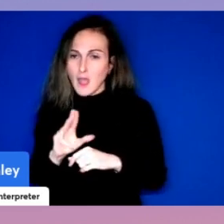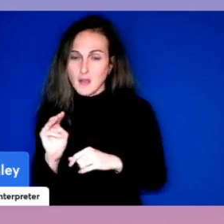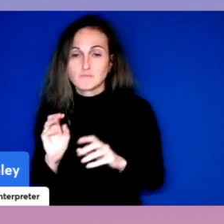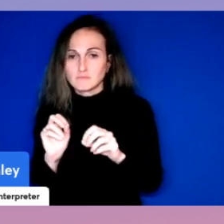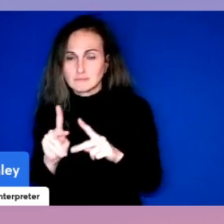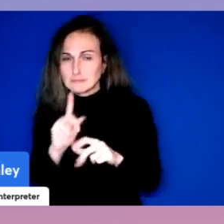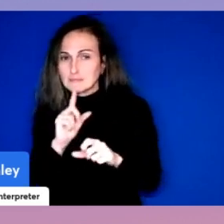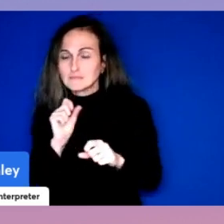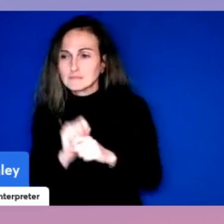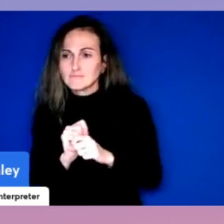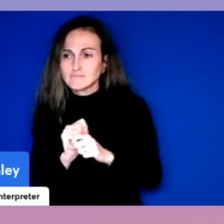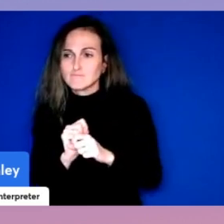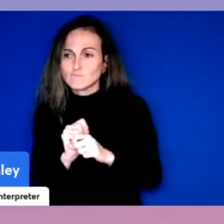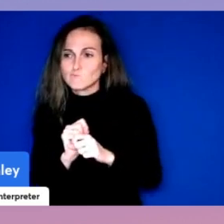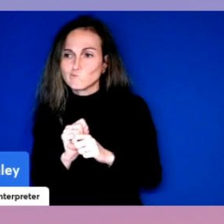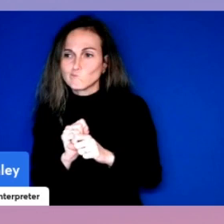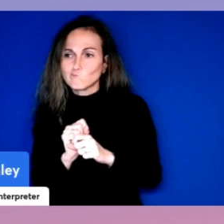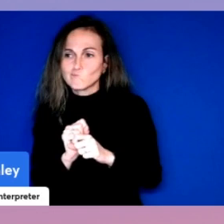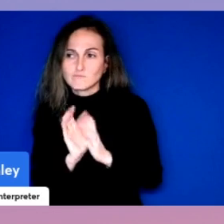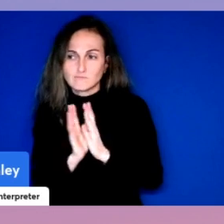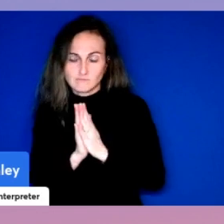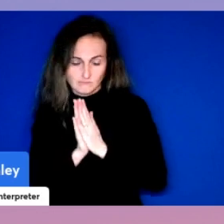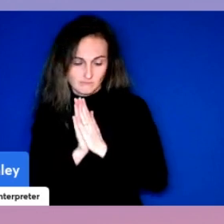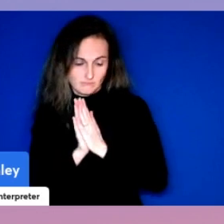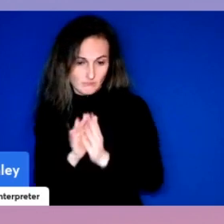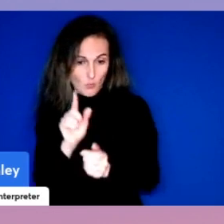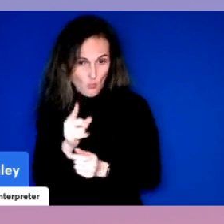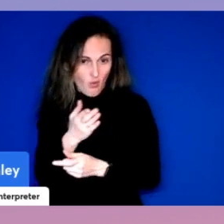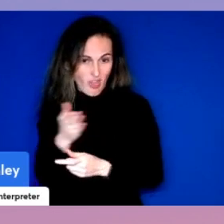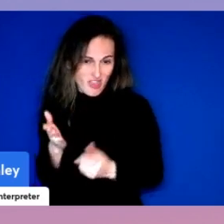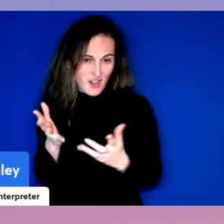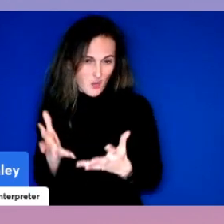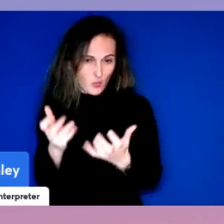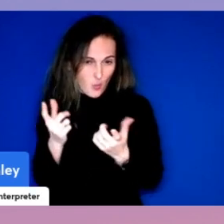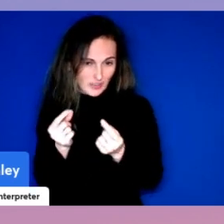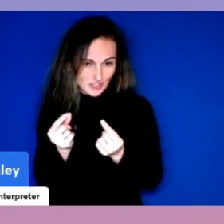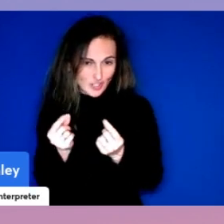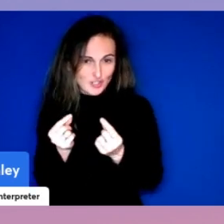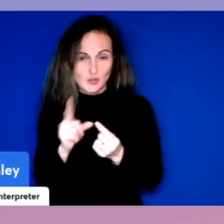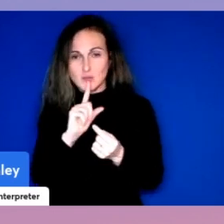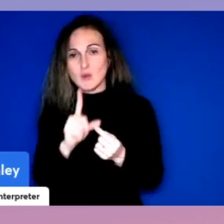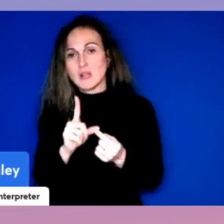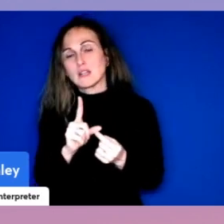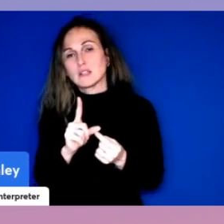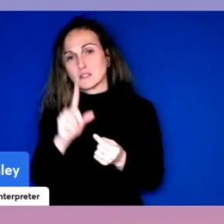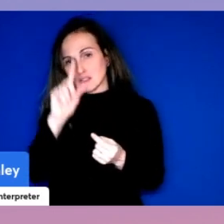Okay, actually, one thing we want to do is